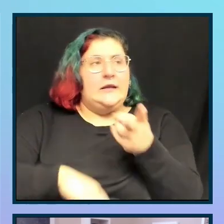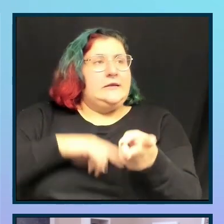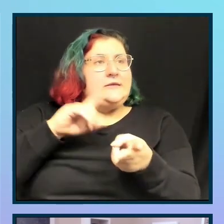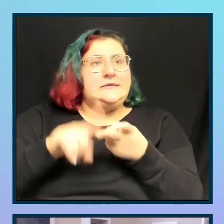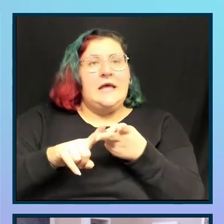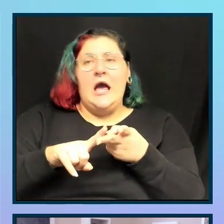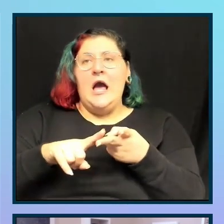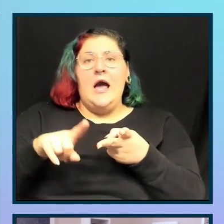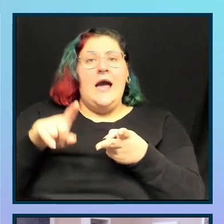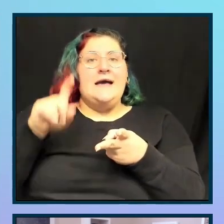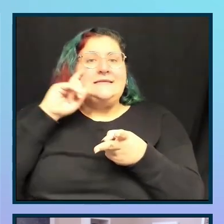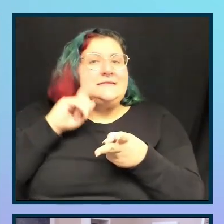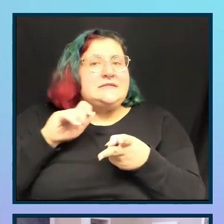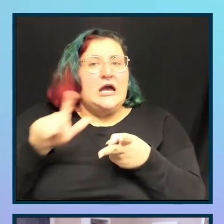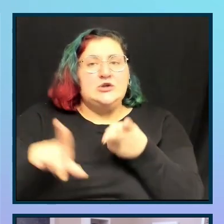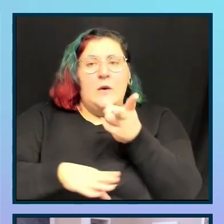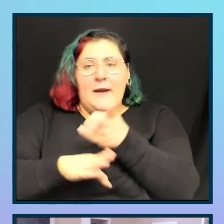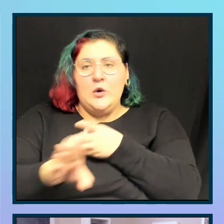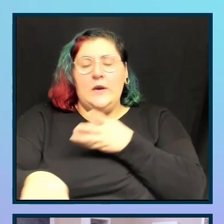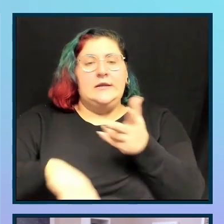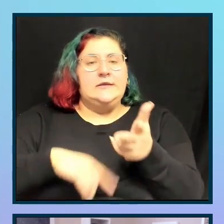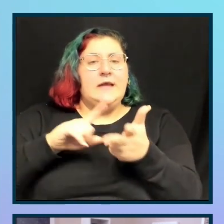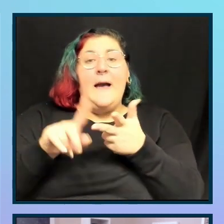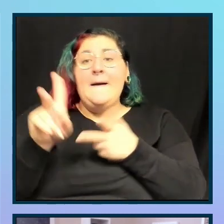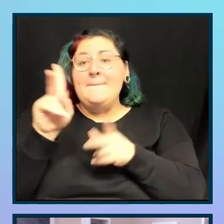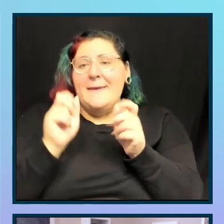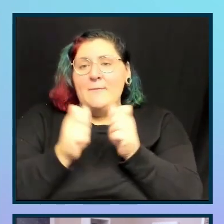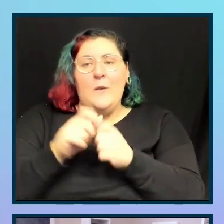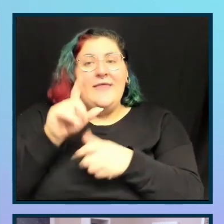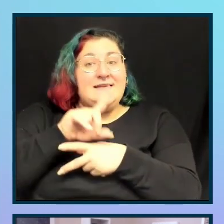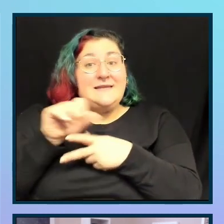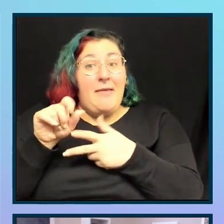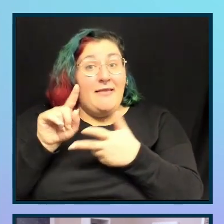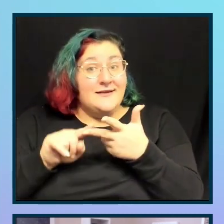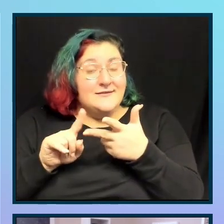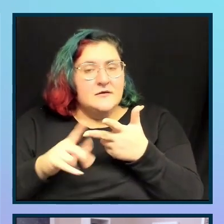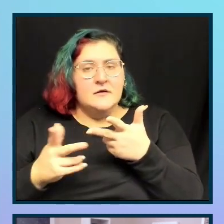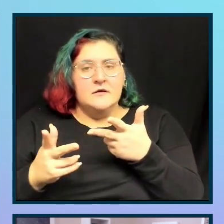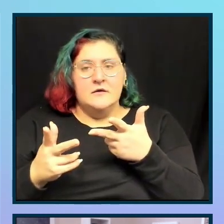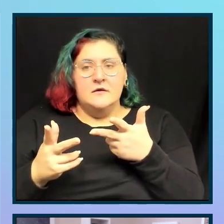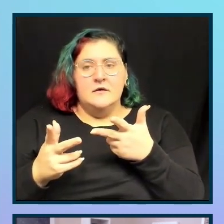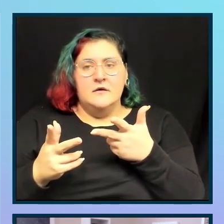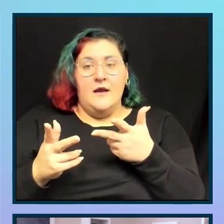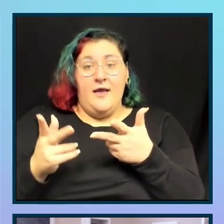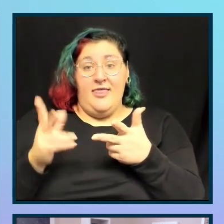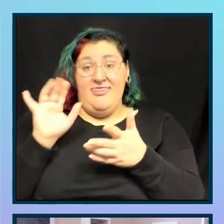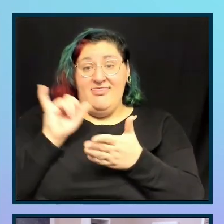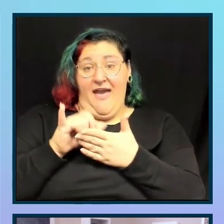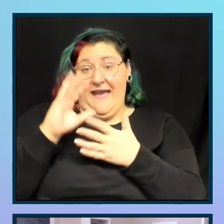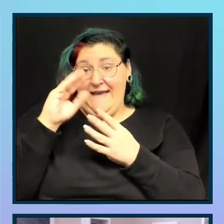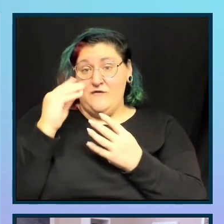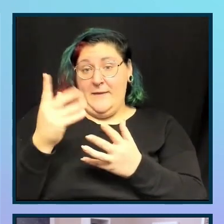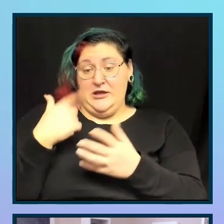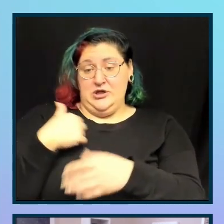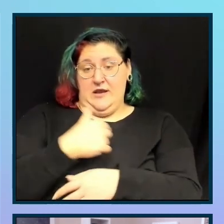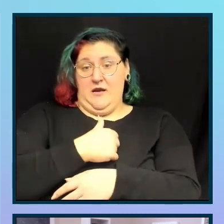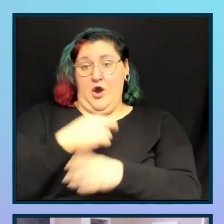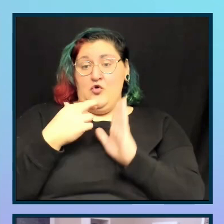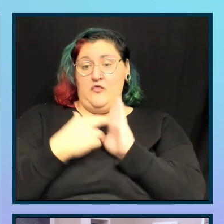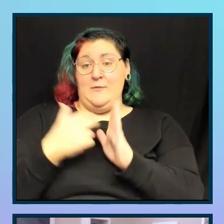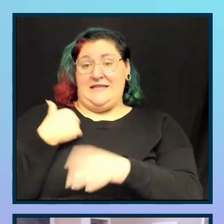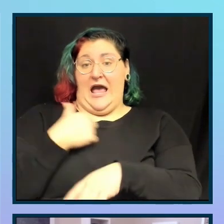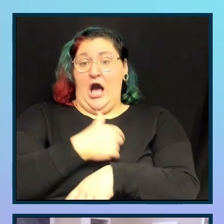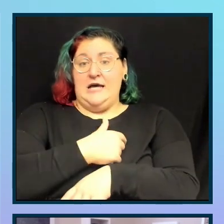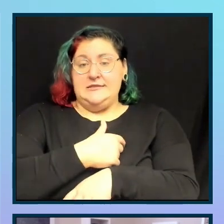conference, people with disabilities, the data that was collected from us is once again erased and our voice is